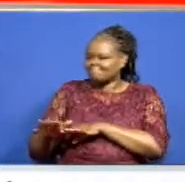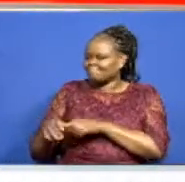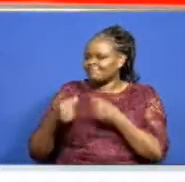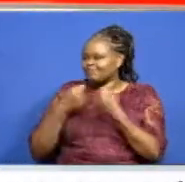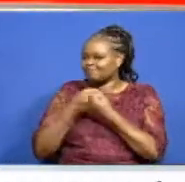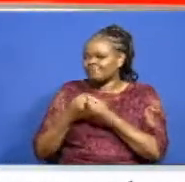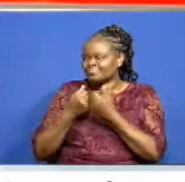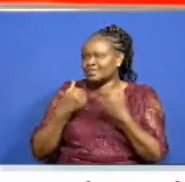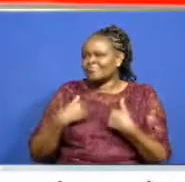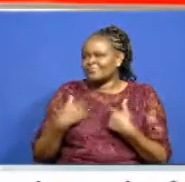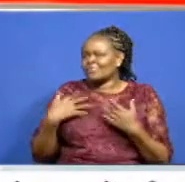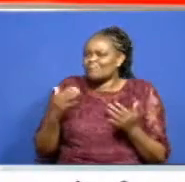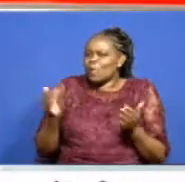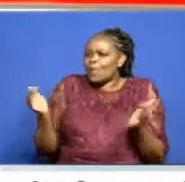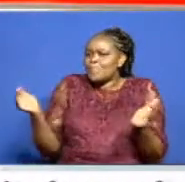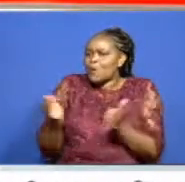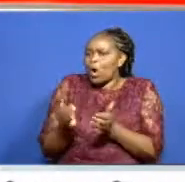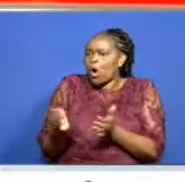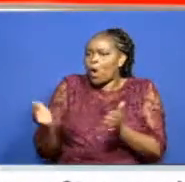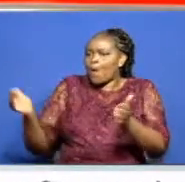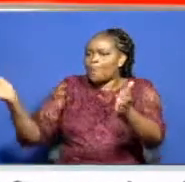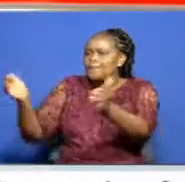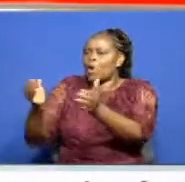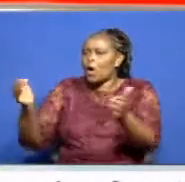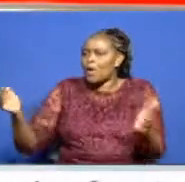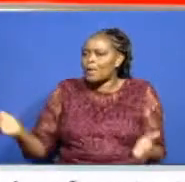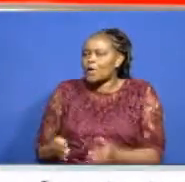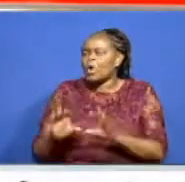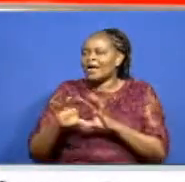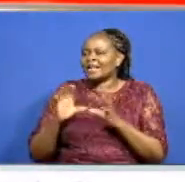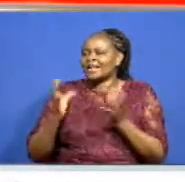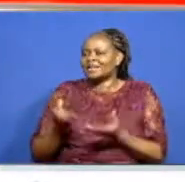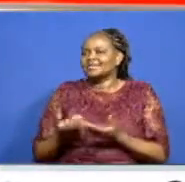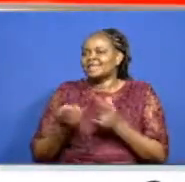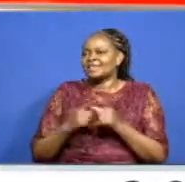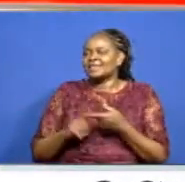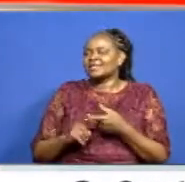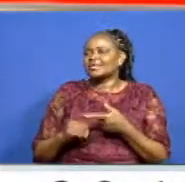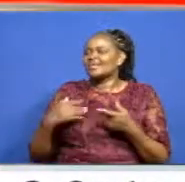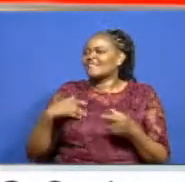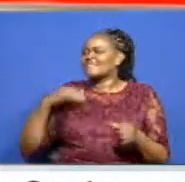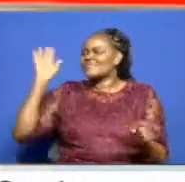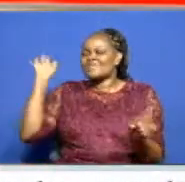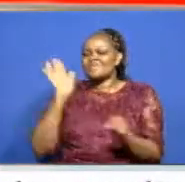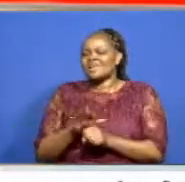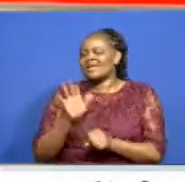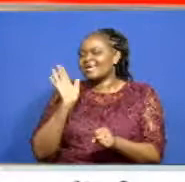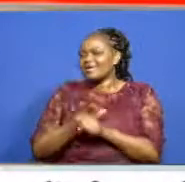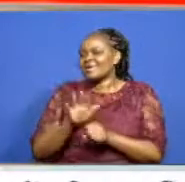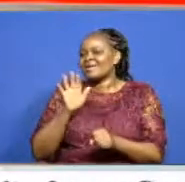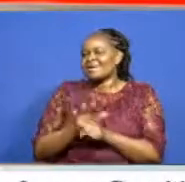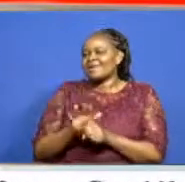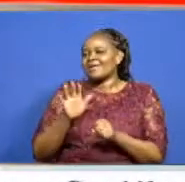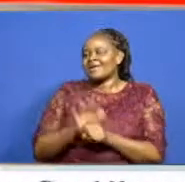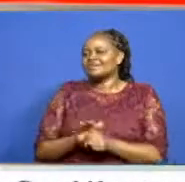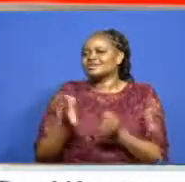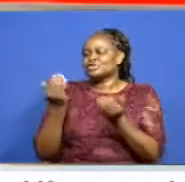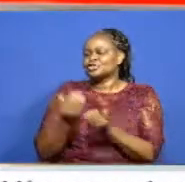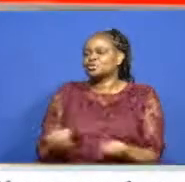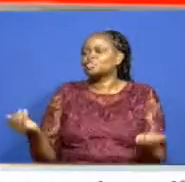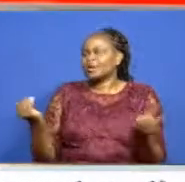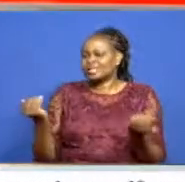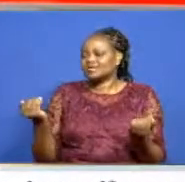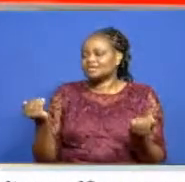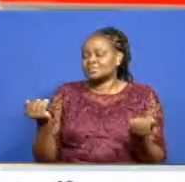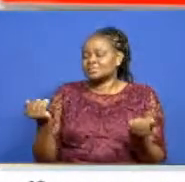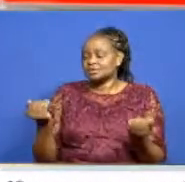very small classroom sizes, and we also have got over-enrollment of our schools, especially in